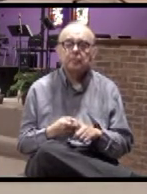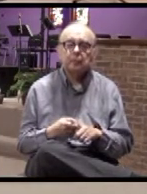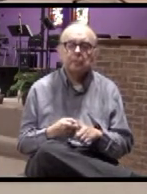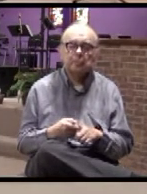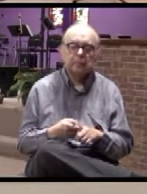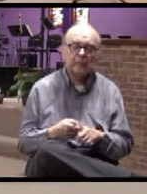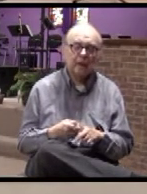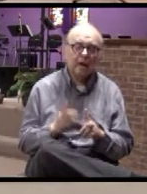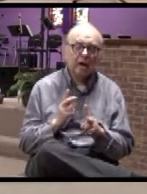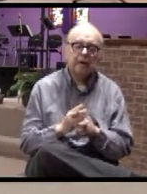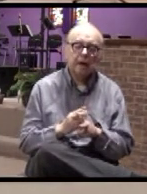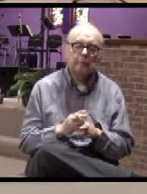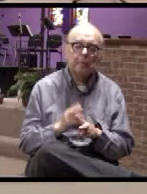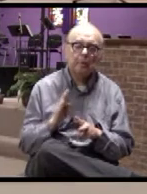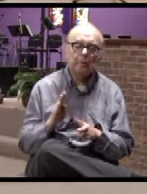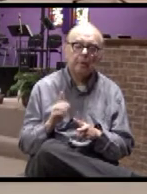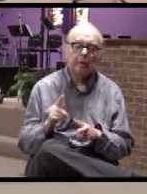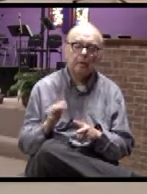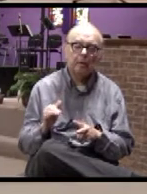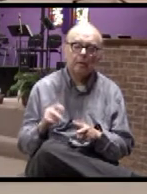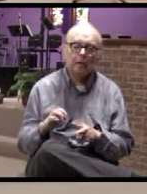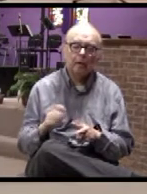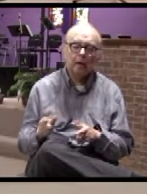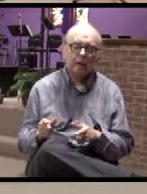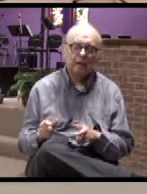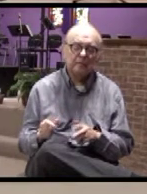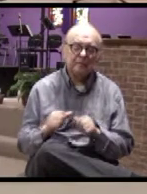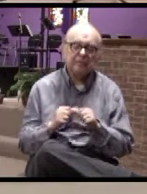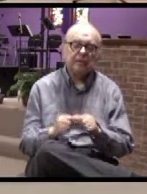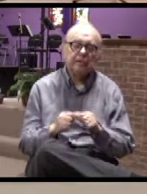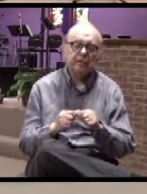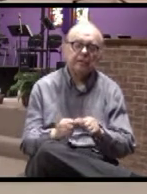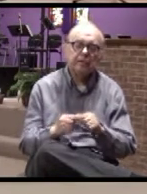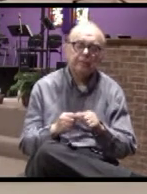kept bullying him and bullying him.